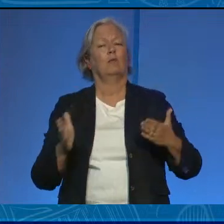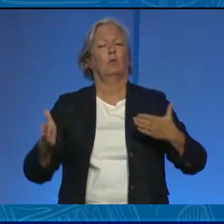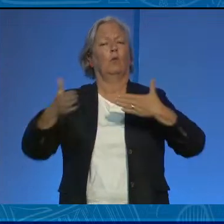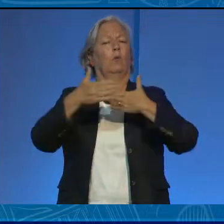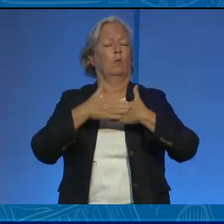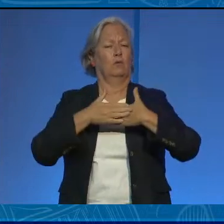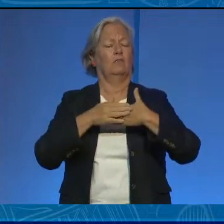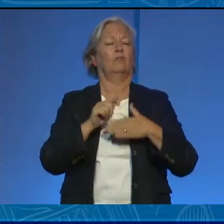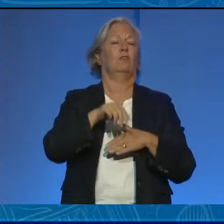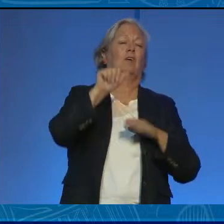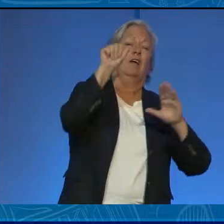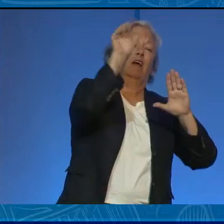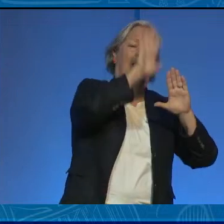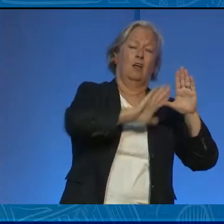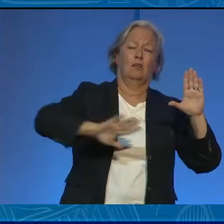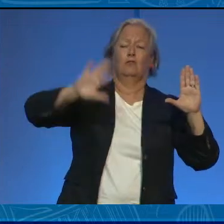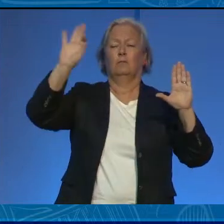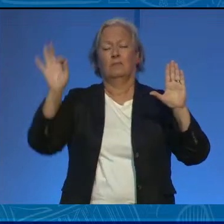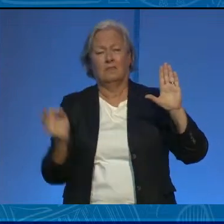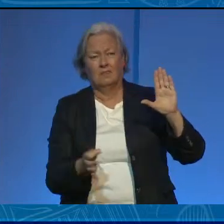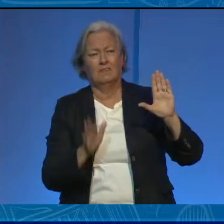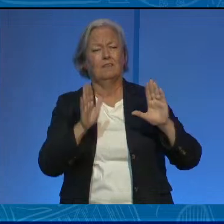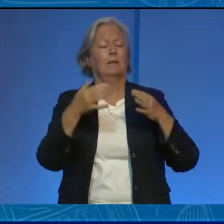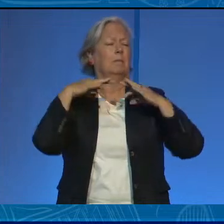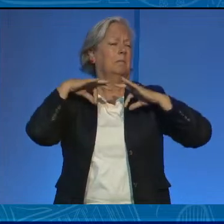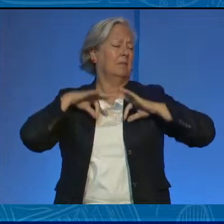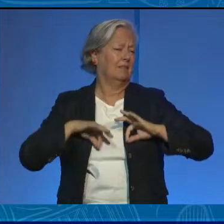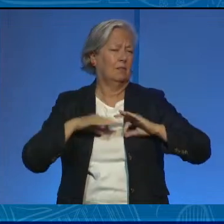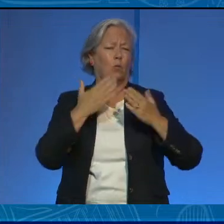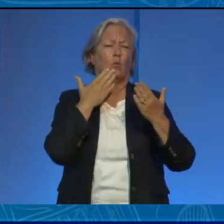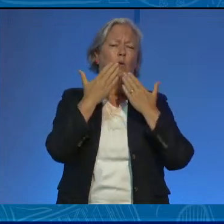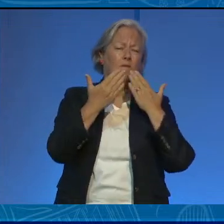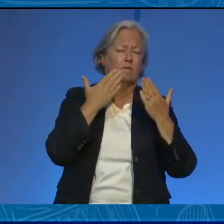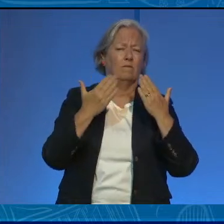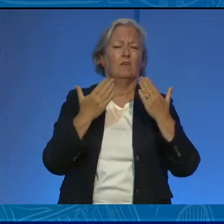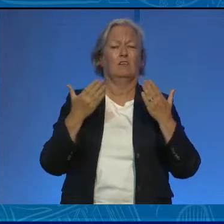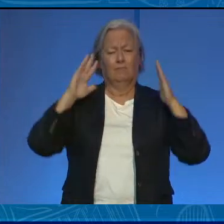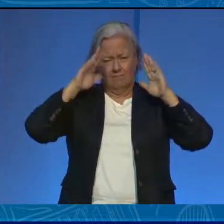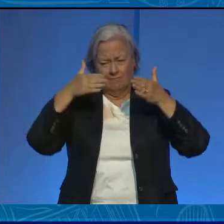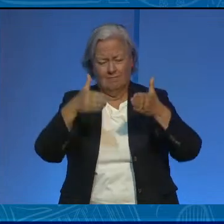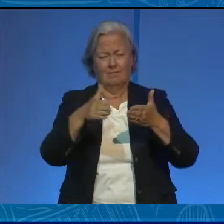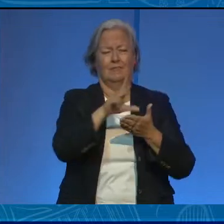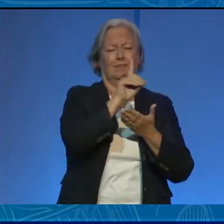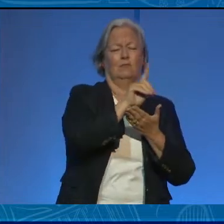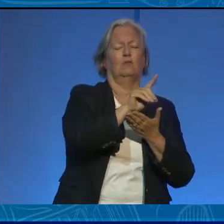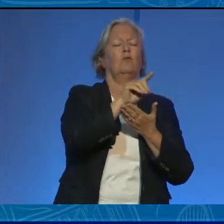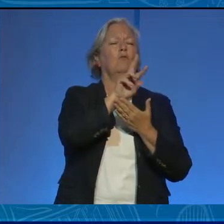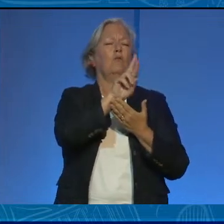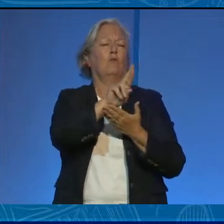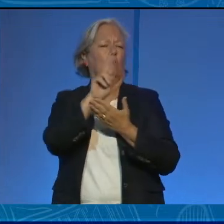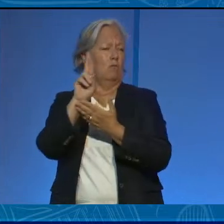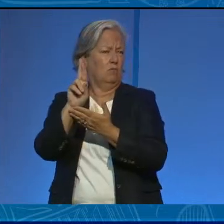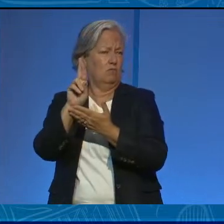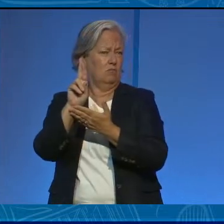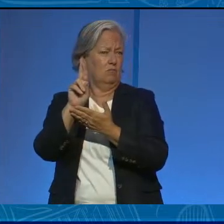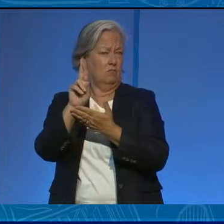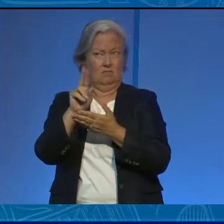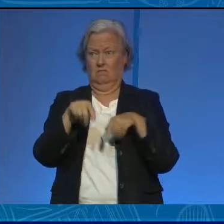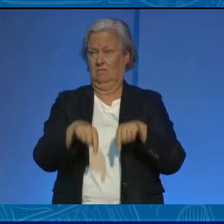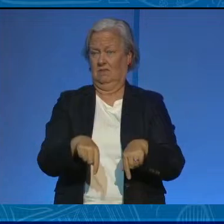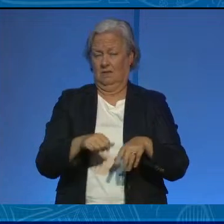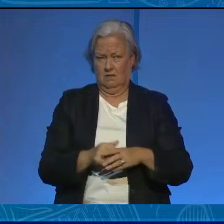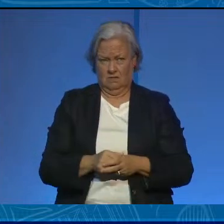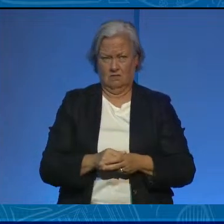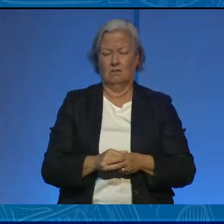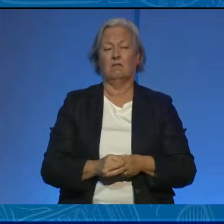the Asia-Pacific Ministerial Conference on Disaster Risk Reduction, APMCDRR, to you, and to